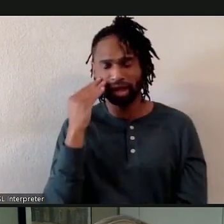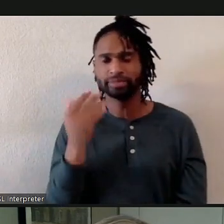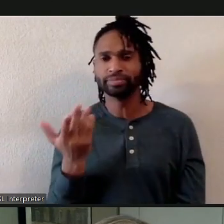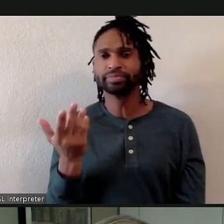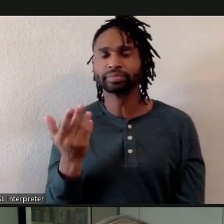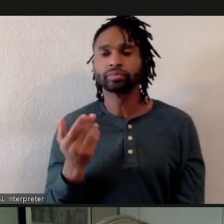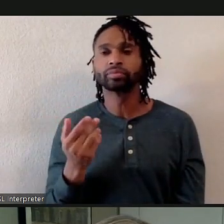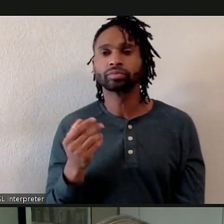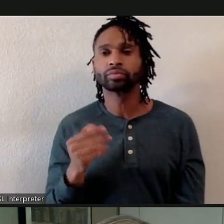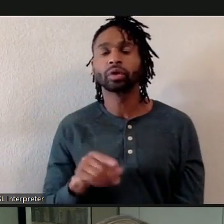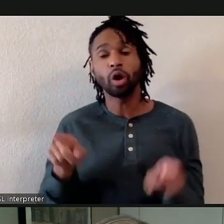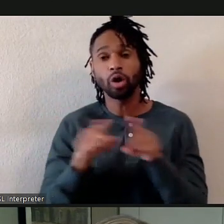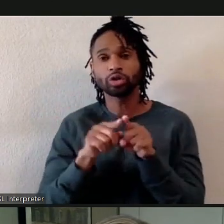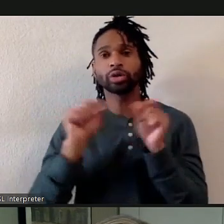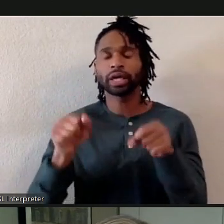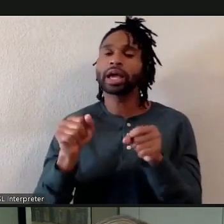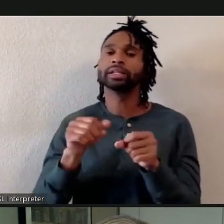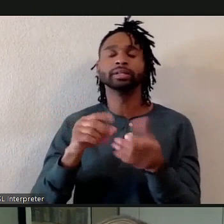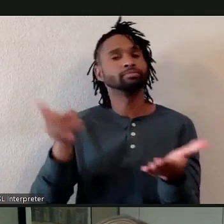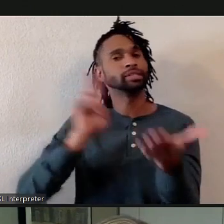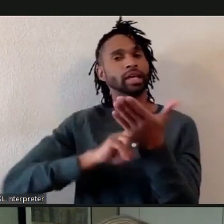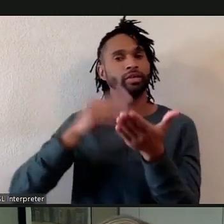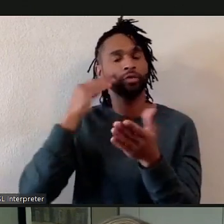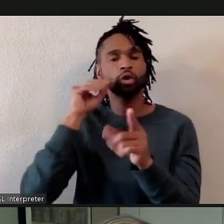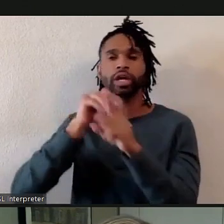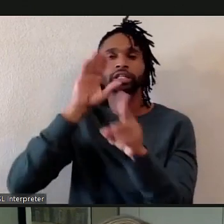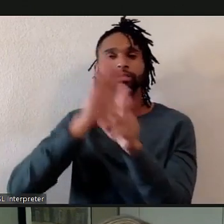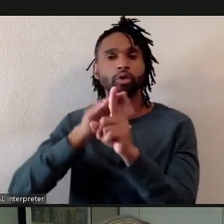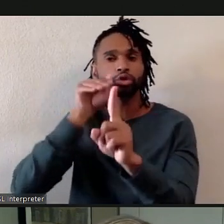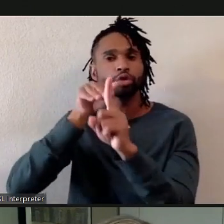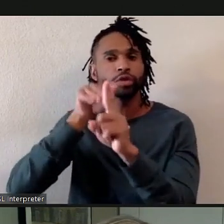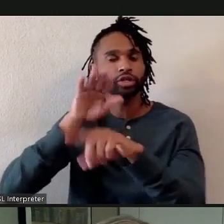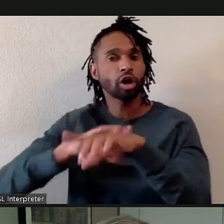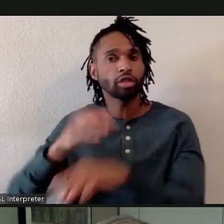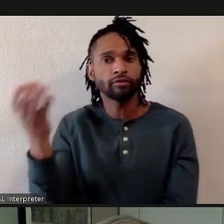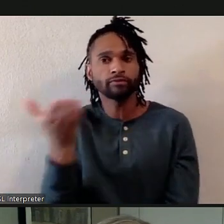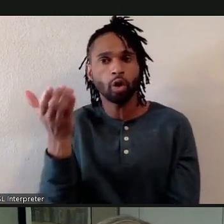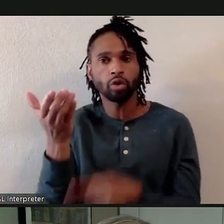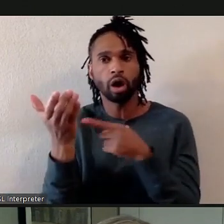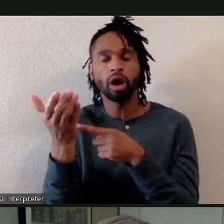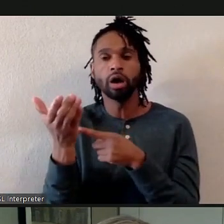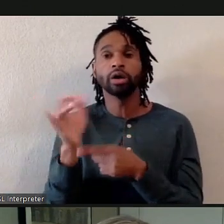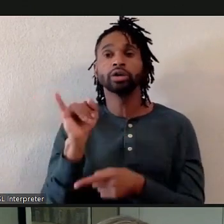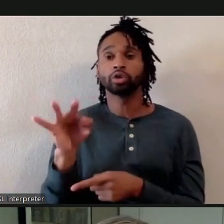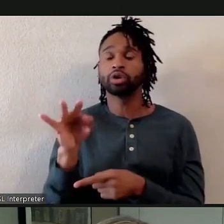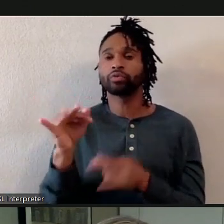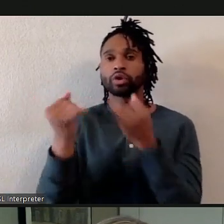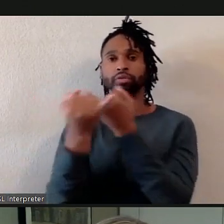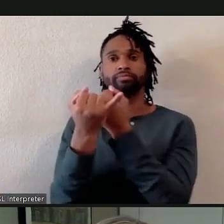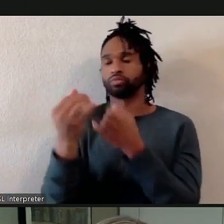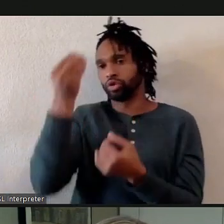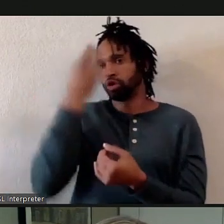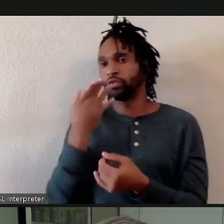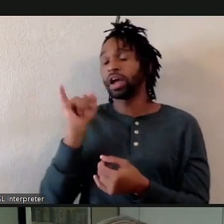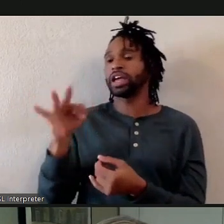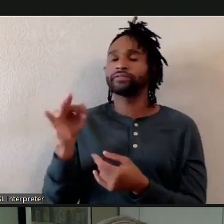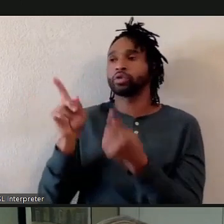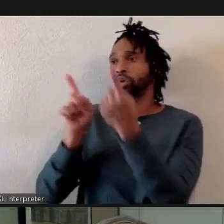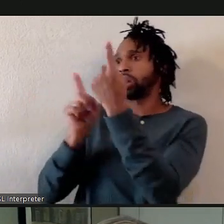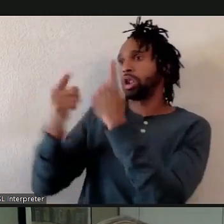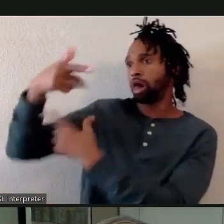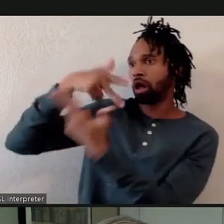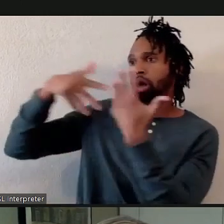can sign up for exposure notifications on our phones so that we're individually notified if we were around somebody